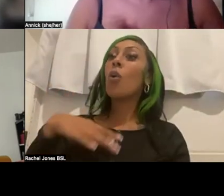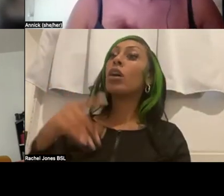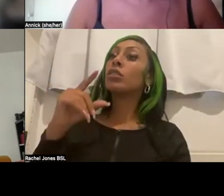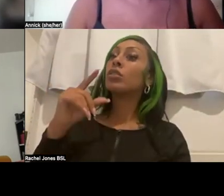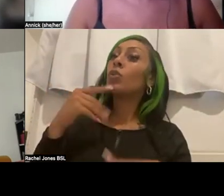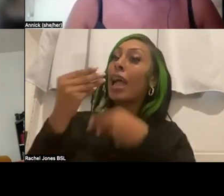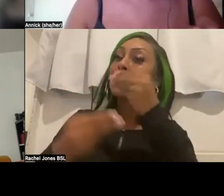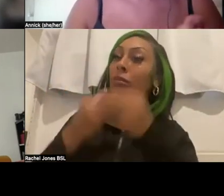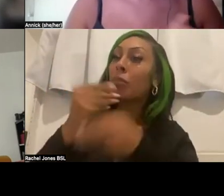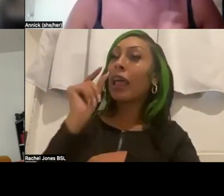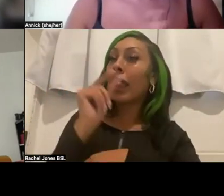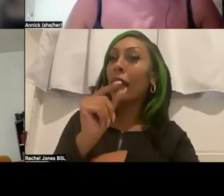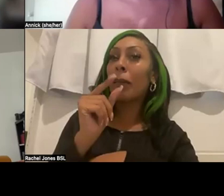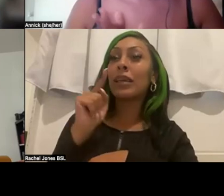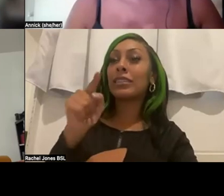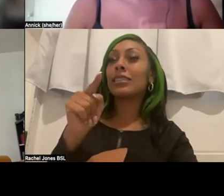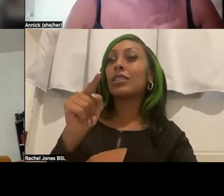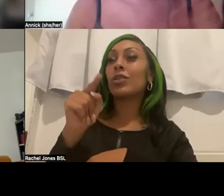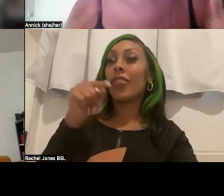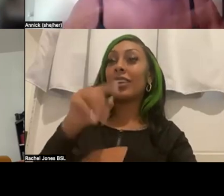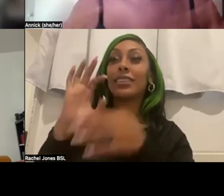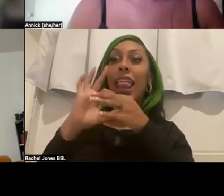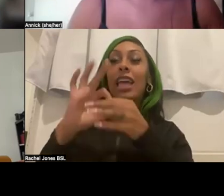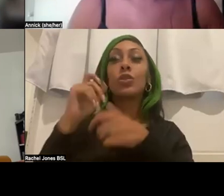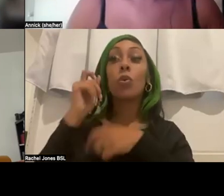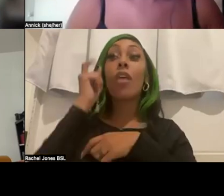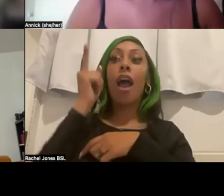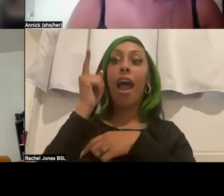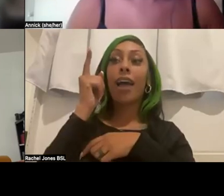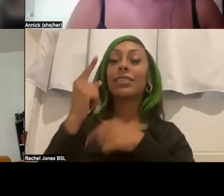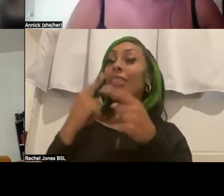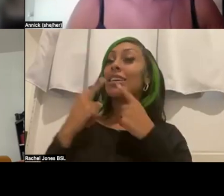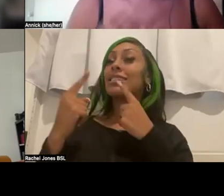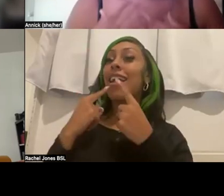bit about this idea of data-driven reform.